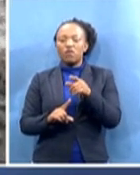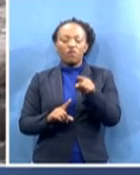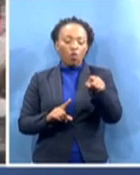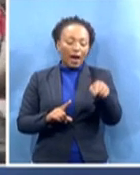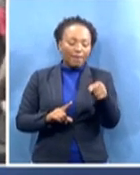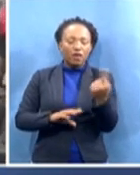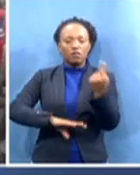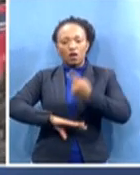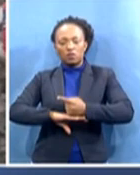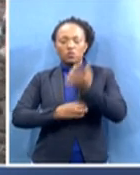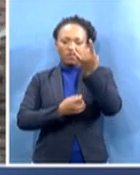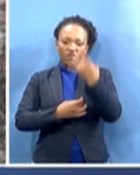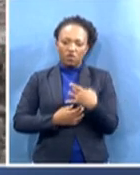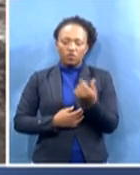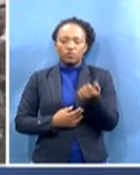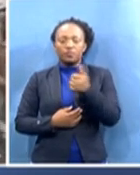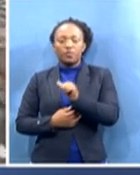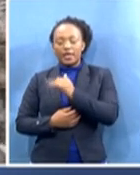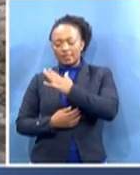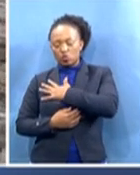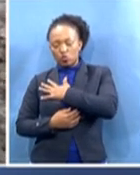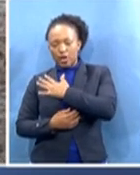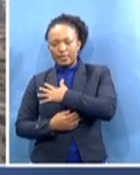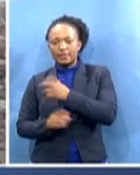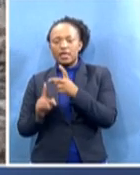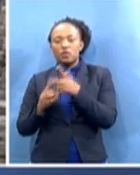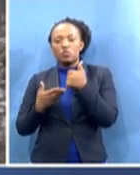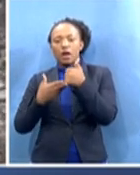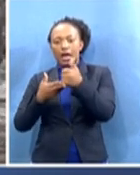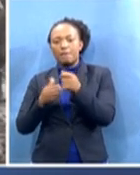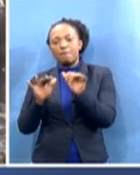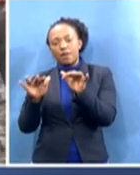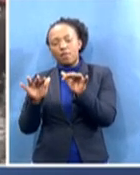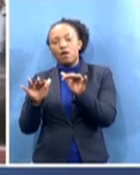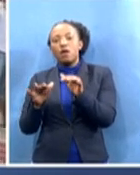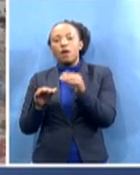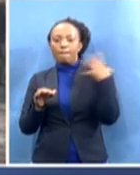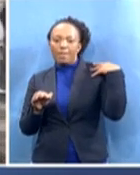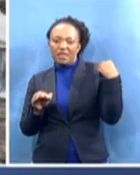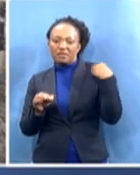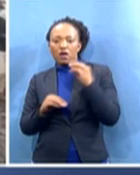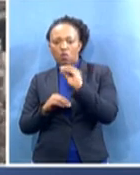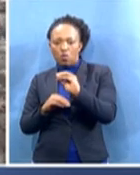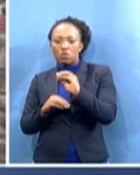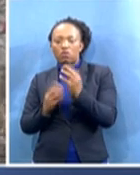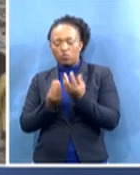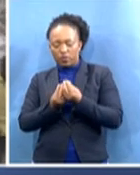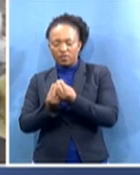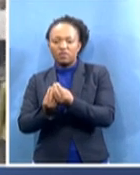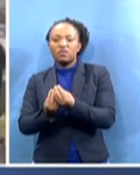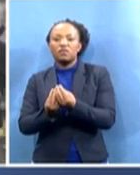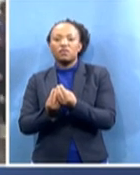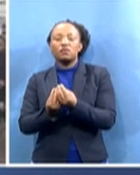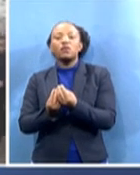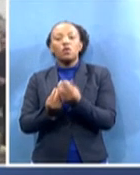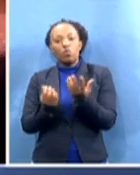Solidarity and Humanitarian Minister is on place. He will work with all NGOs and MONUSCO, those who